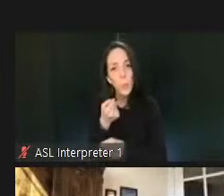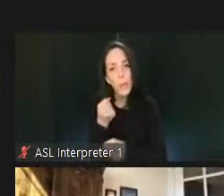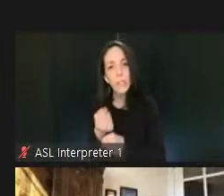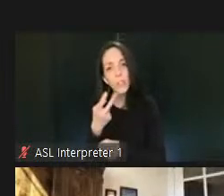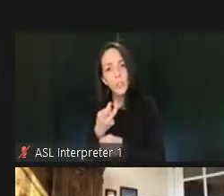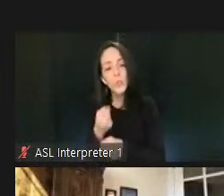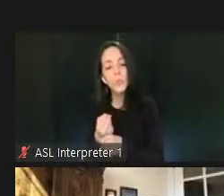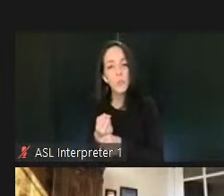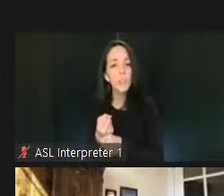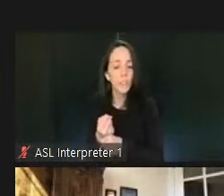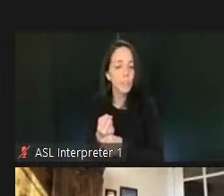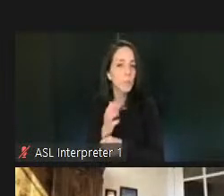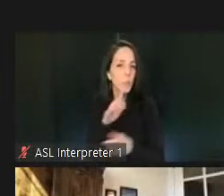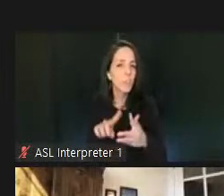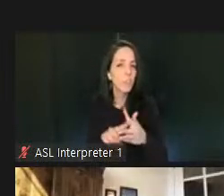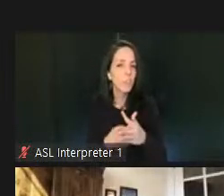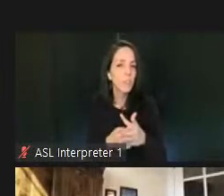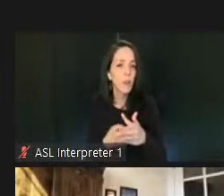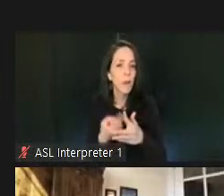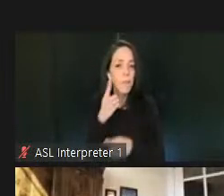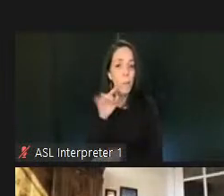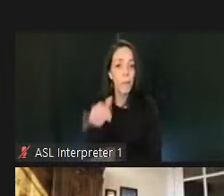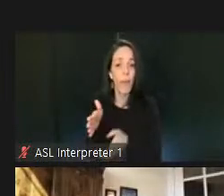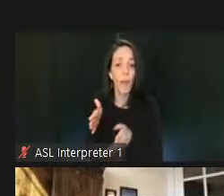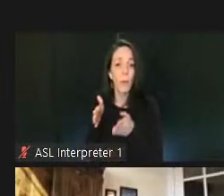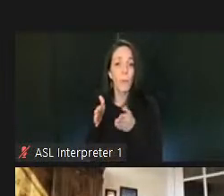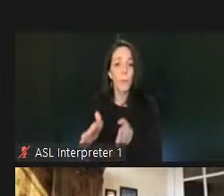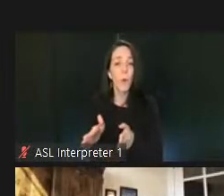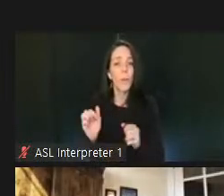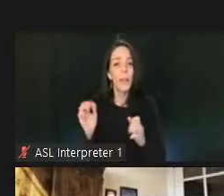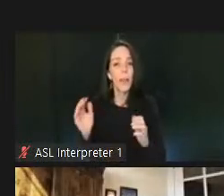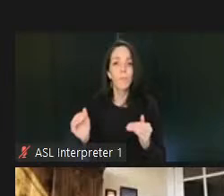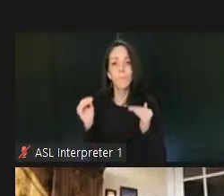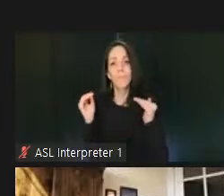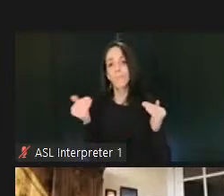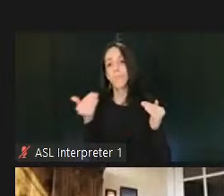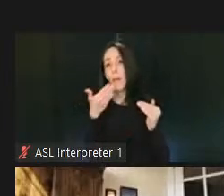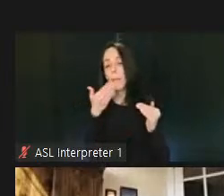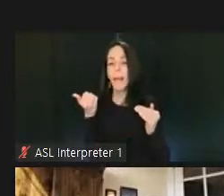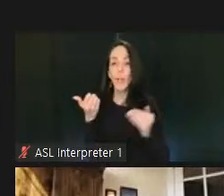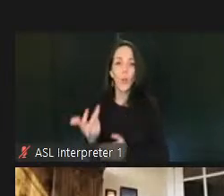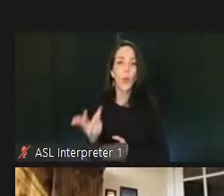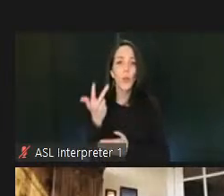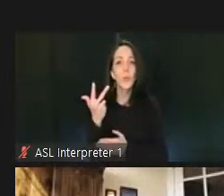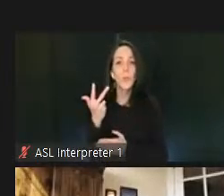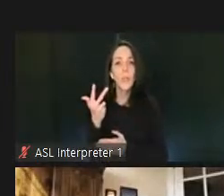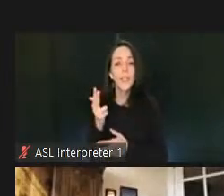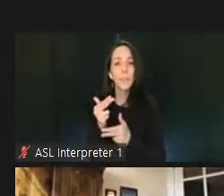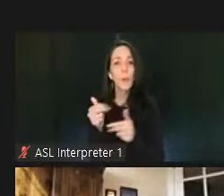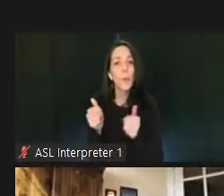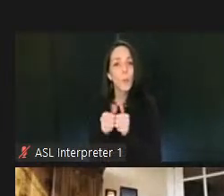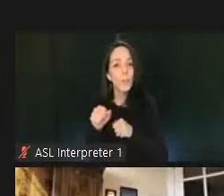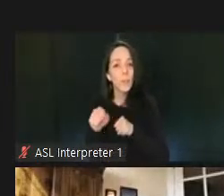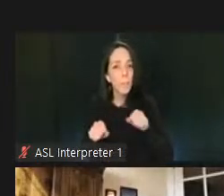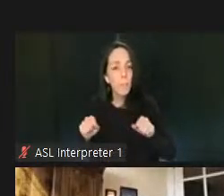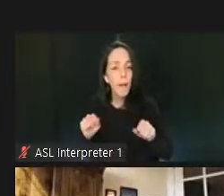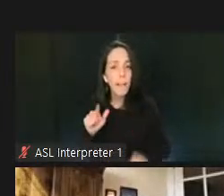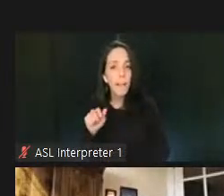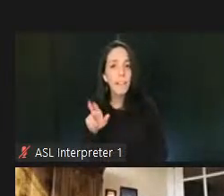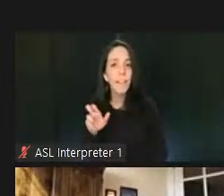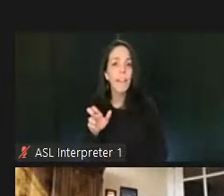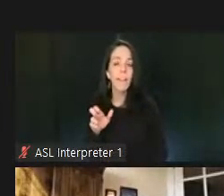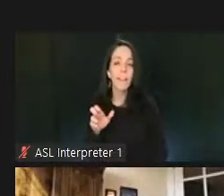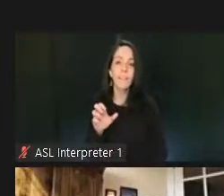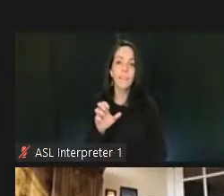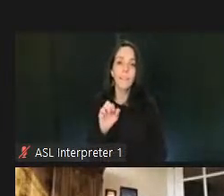improvements to bring Springville Road up to its full 3-lane with bike lanes and sidewalks urban